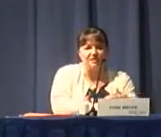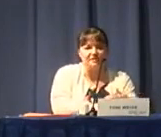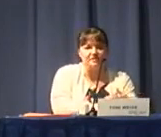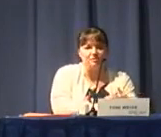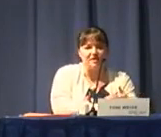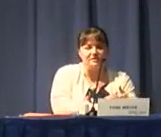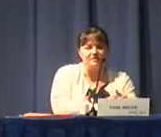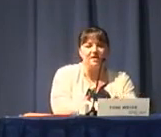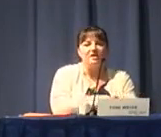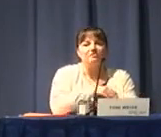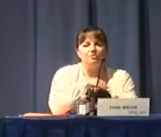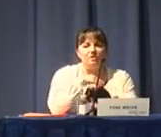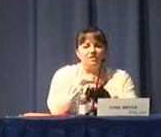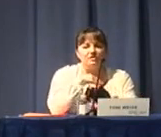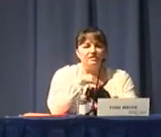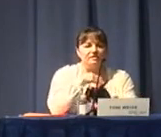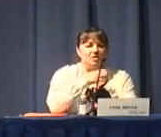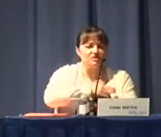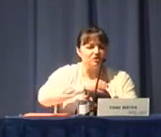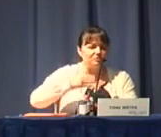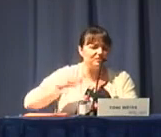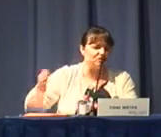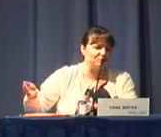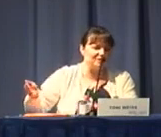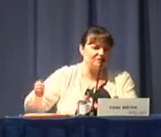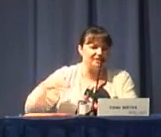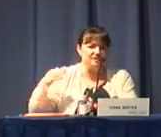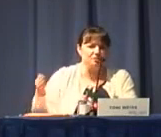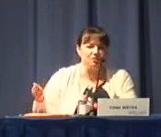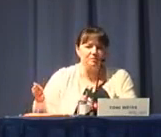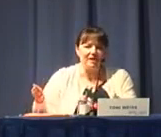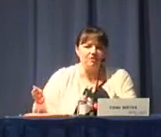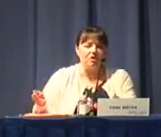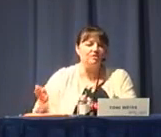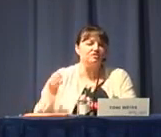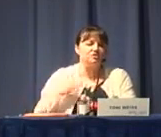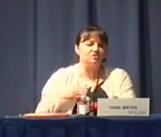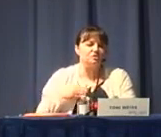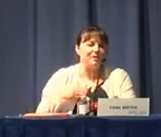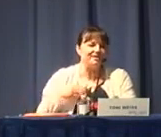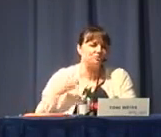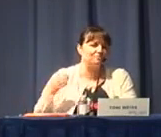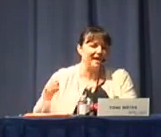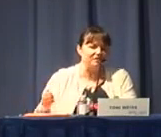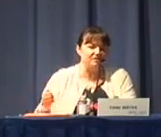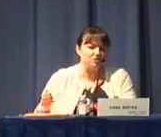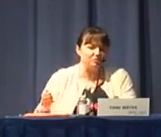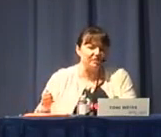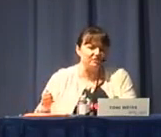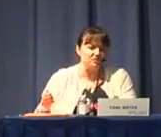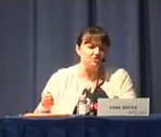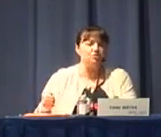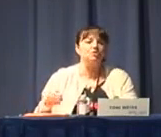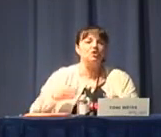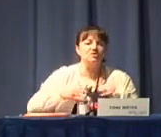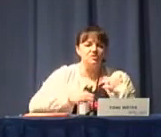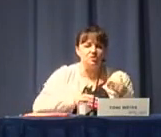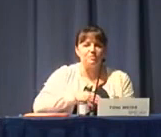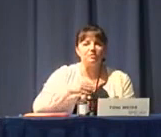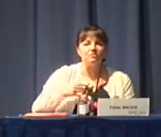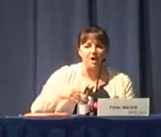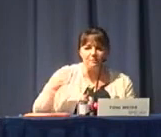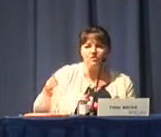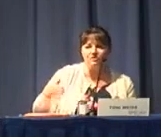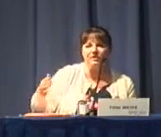teachers supervise the process. For the long-term research project that I spoke about, all of the students are matched with faculty supervisors who will